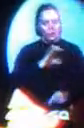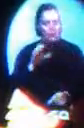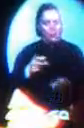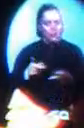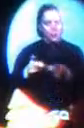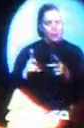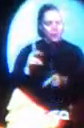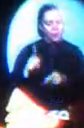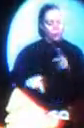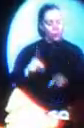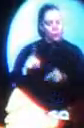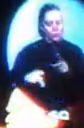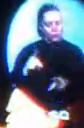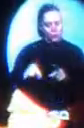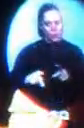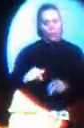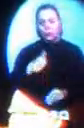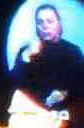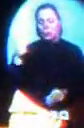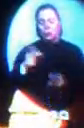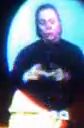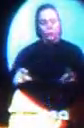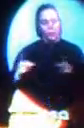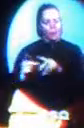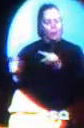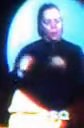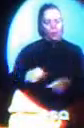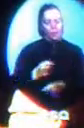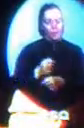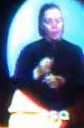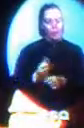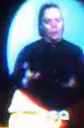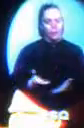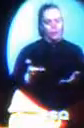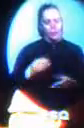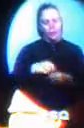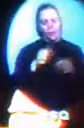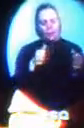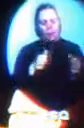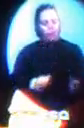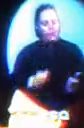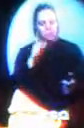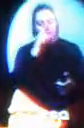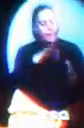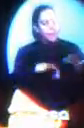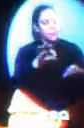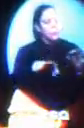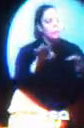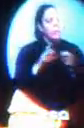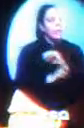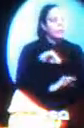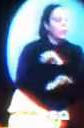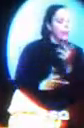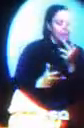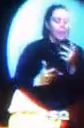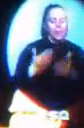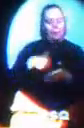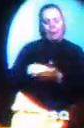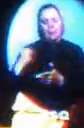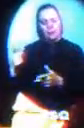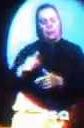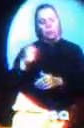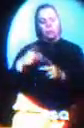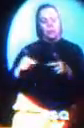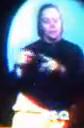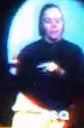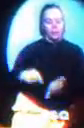circumstances from other countries where we cannot fill those positions here in Canada. It allows them to help their families. It allows them to help their country. It allows them